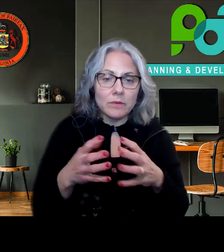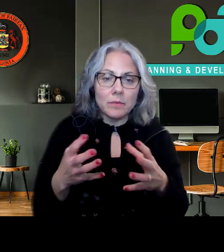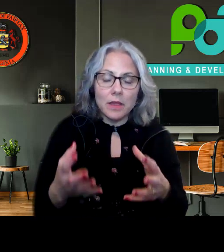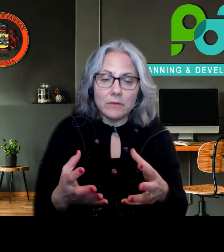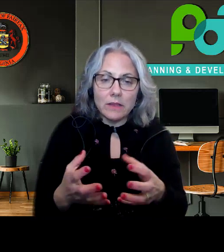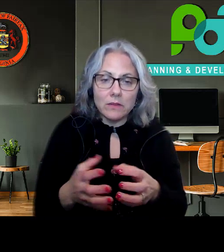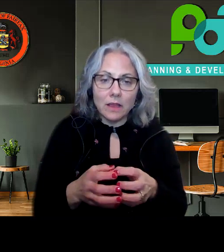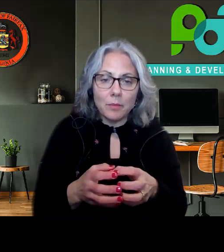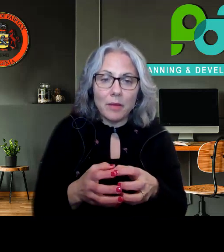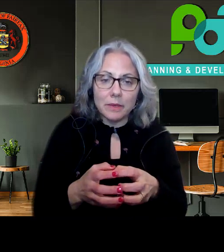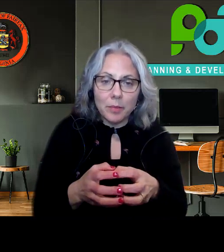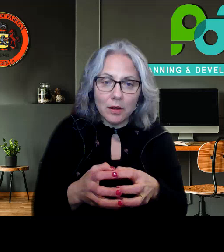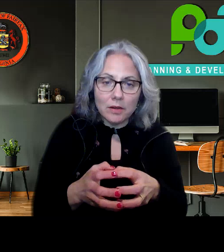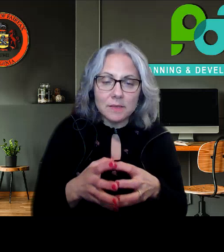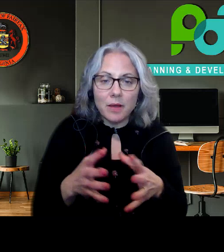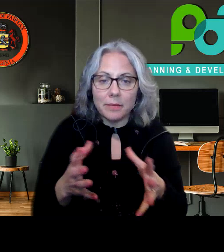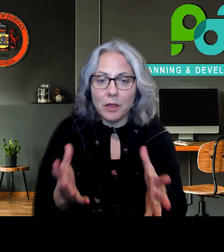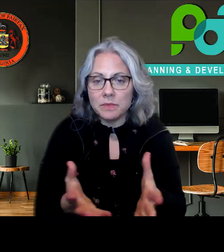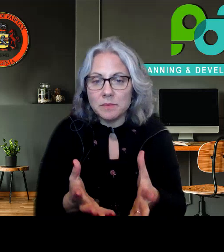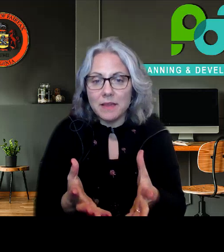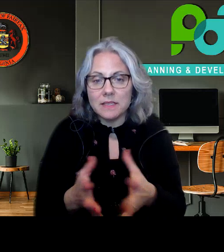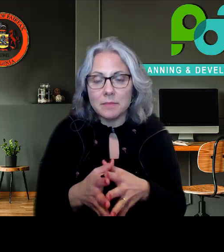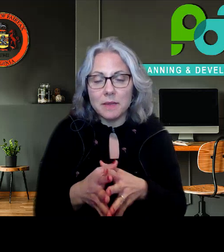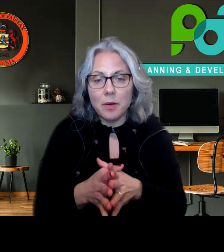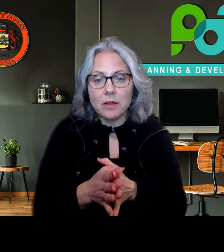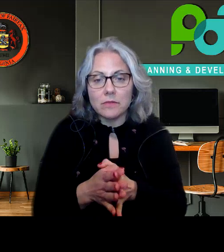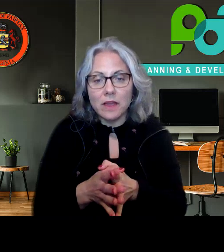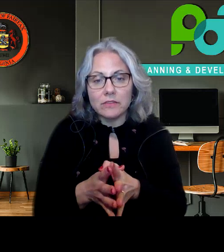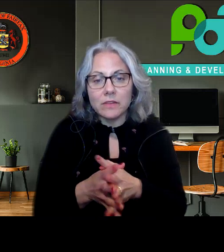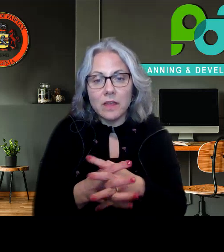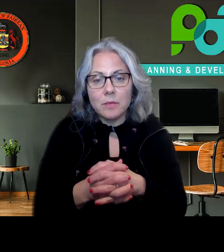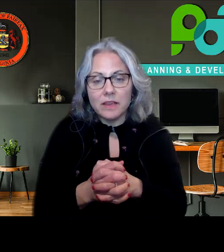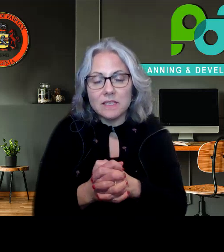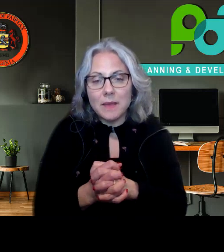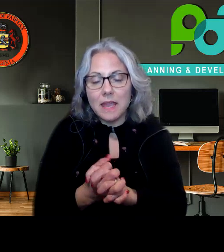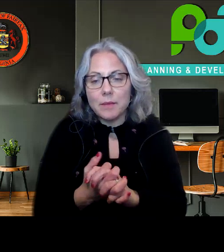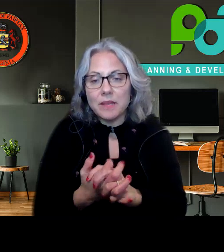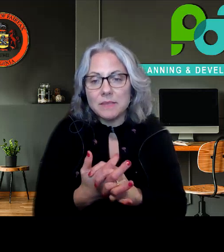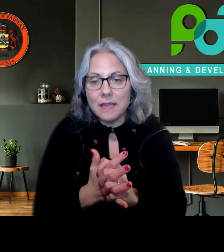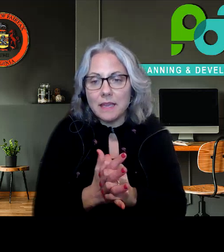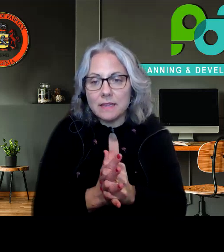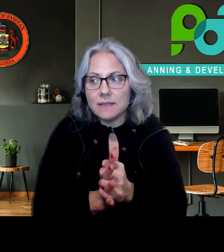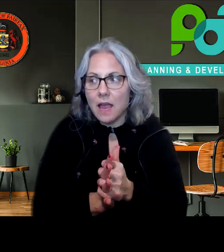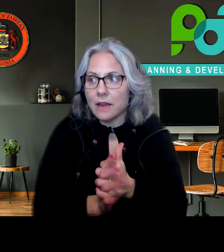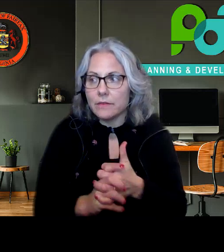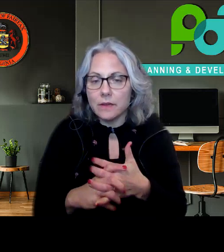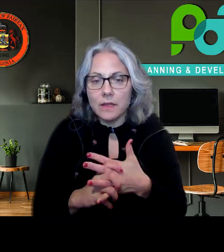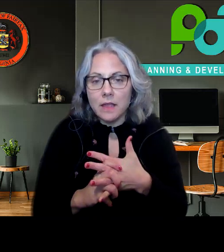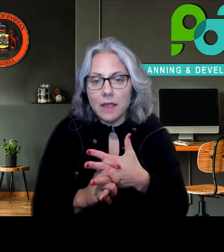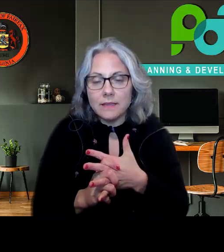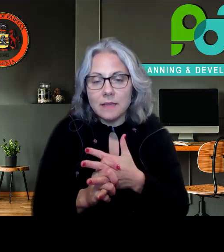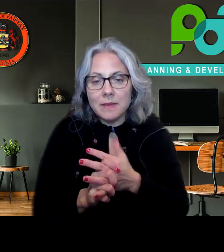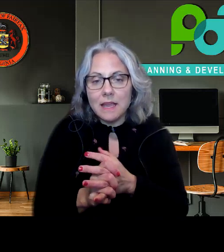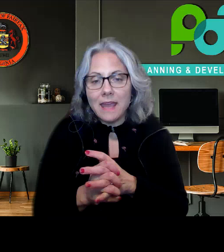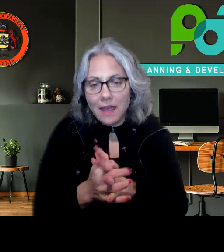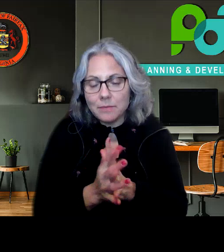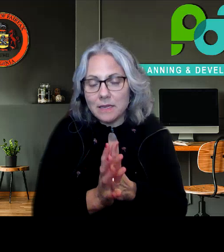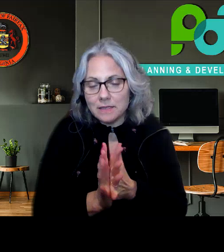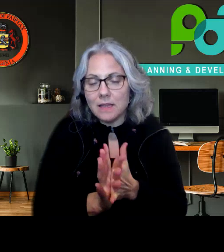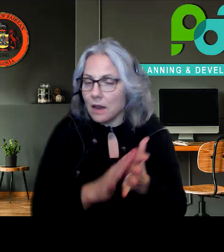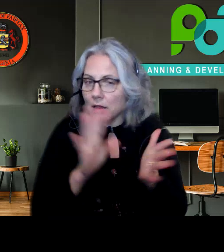know, even like public parks and public open space can be part of kind of placemaking. Placemaking is kind of